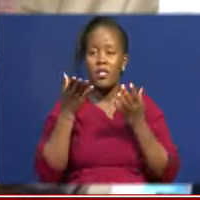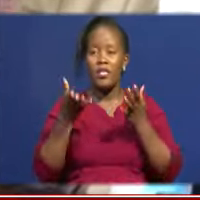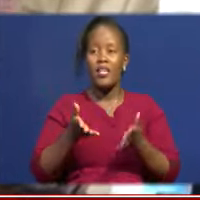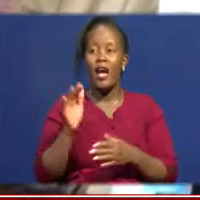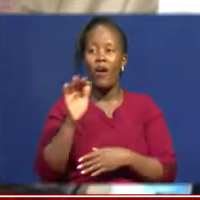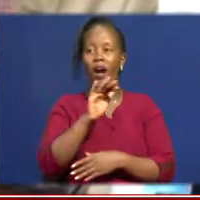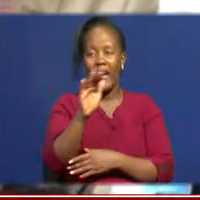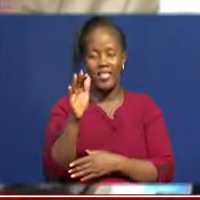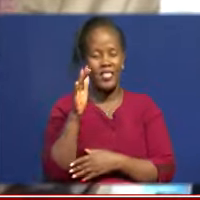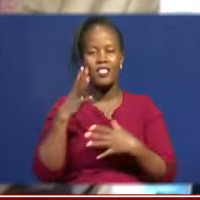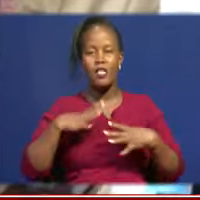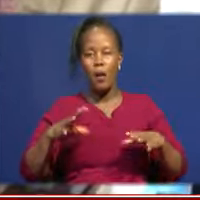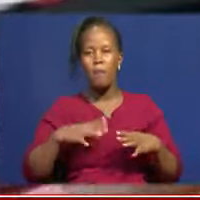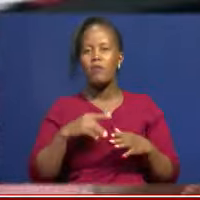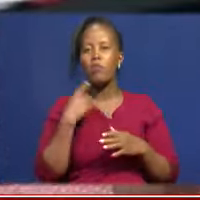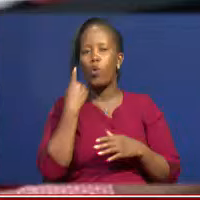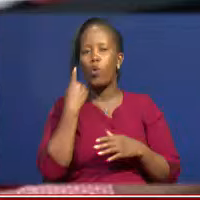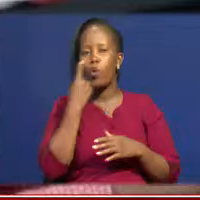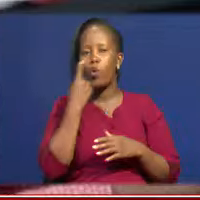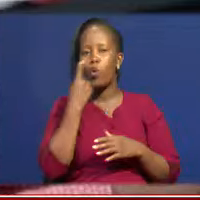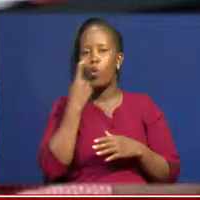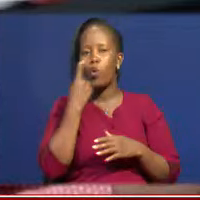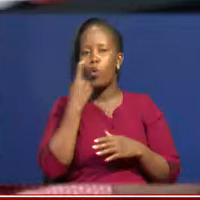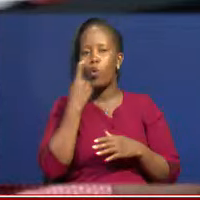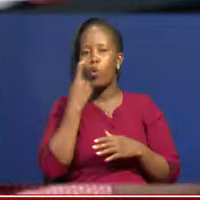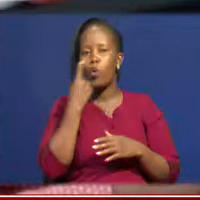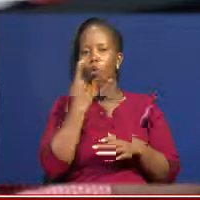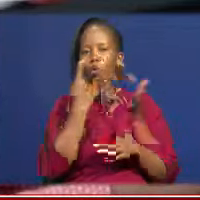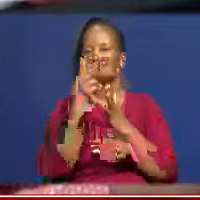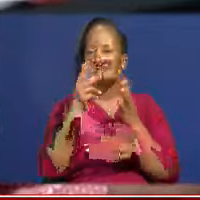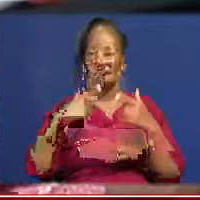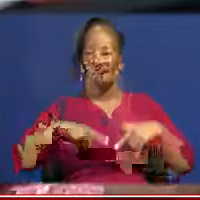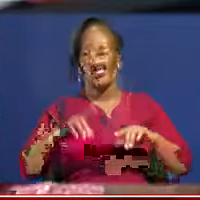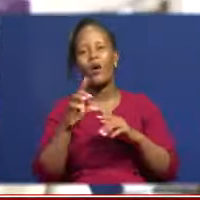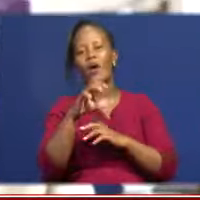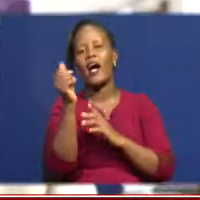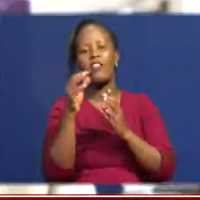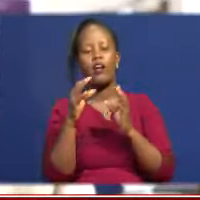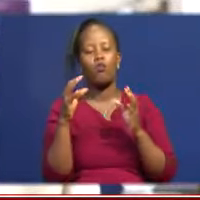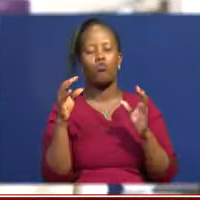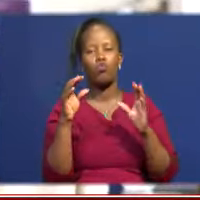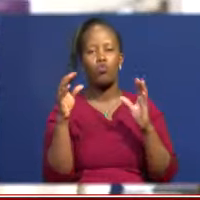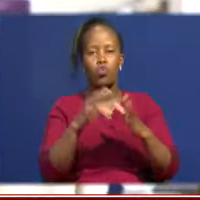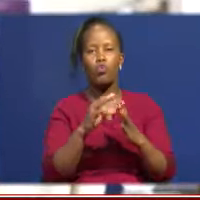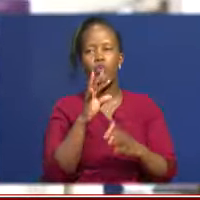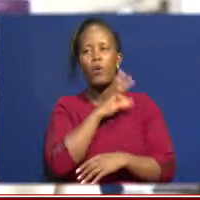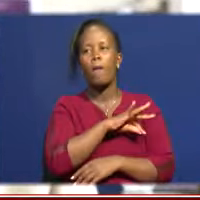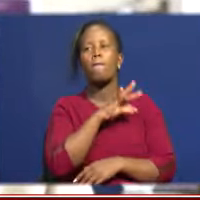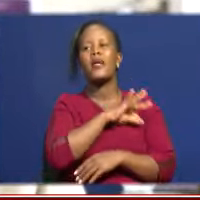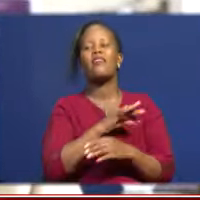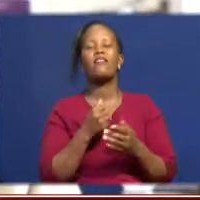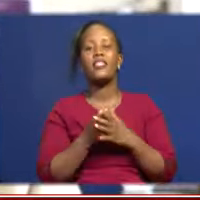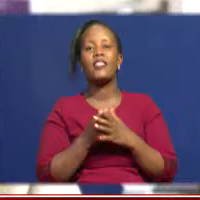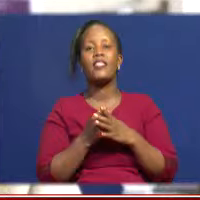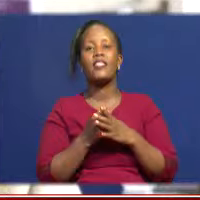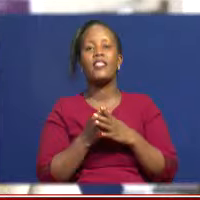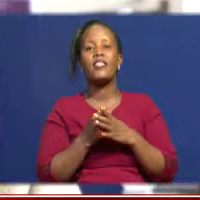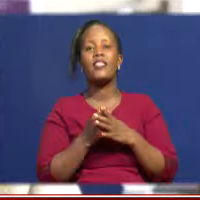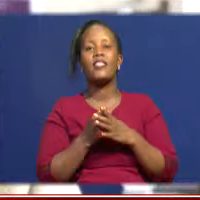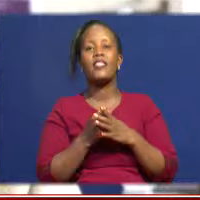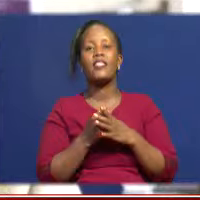Recipients to repay amounts on time to enable kitty. But going forward right now, what